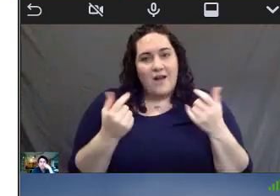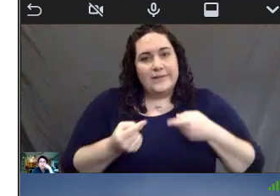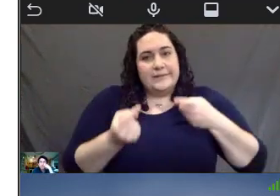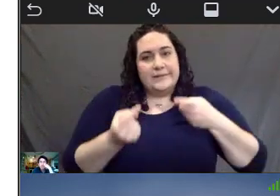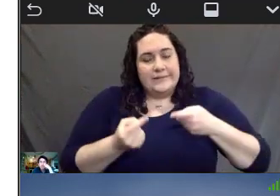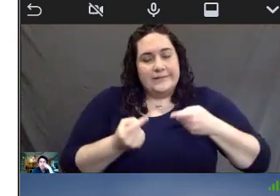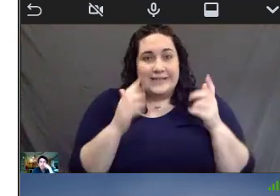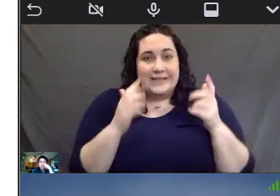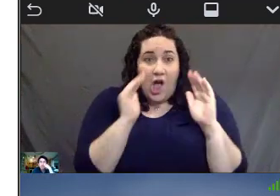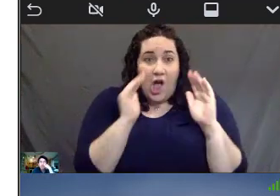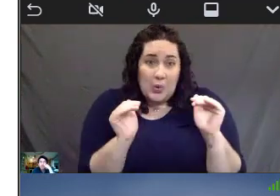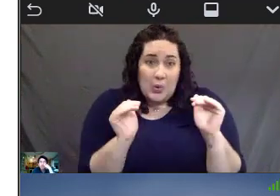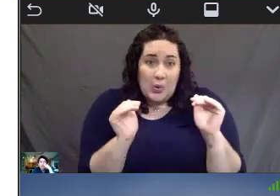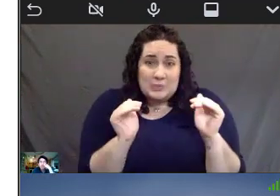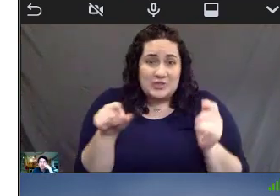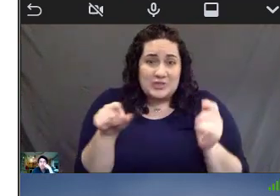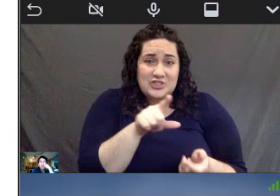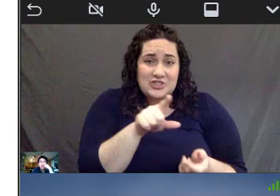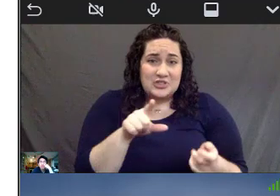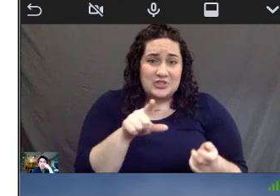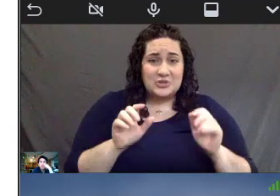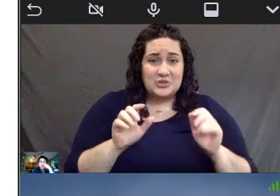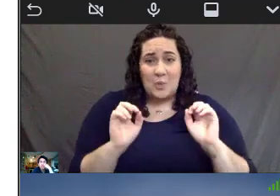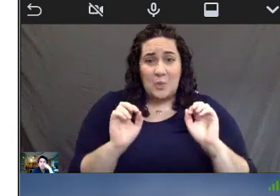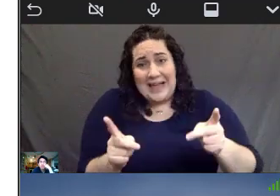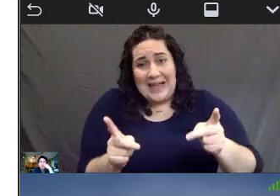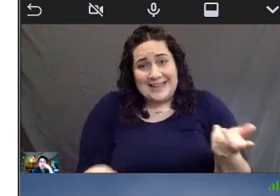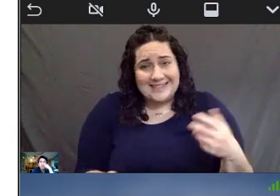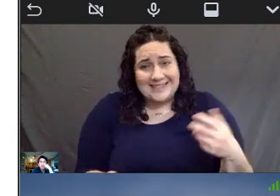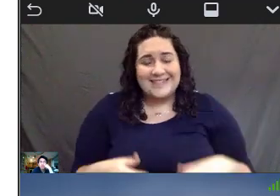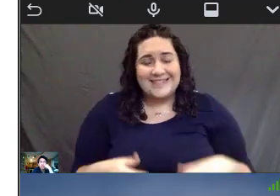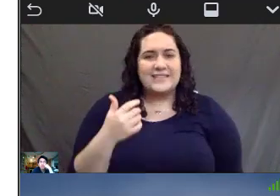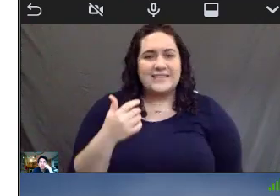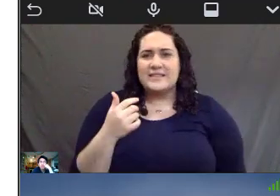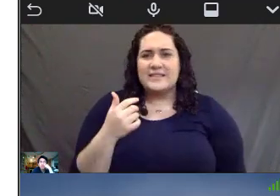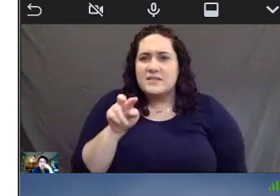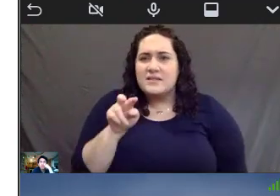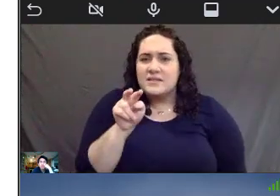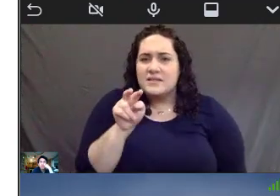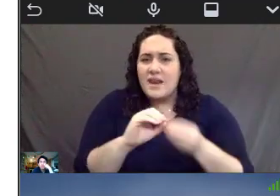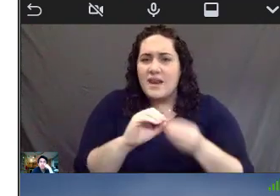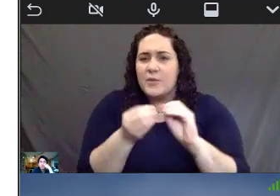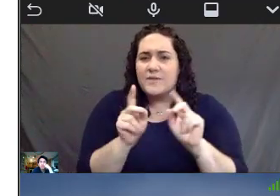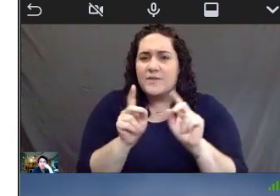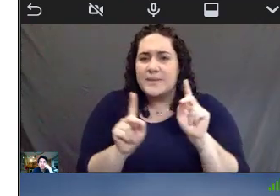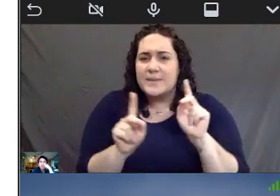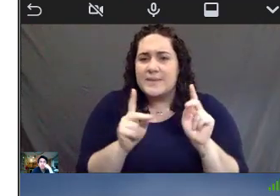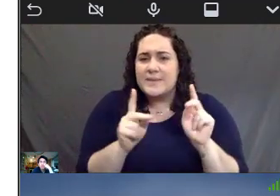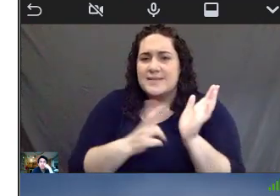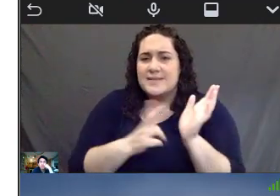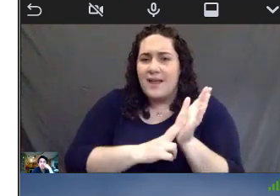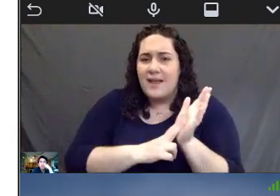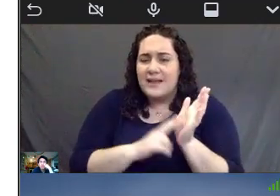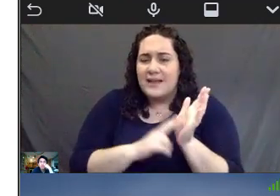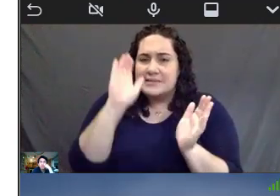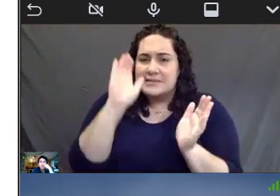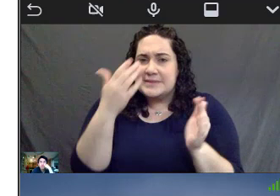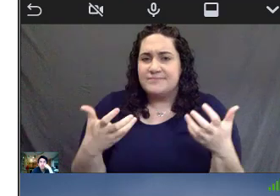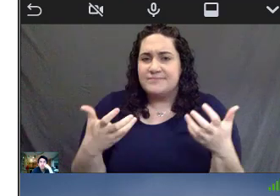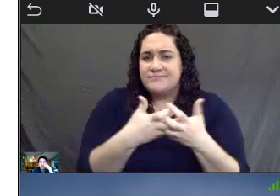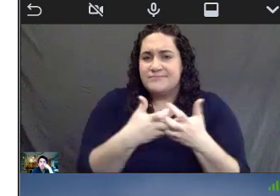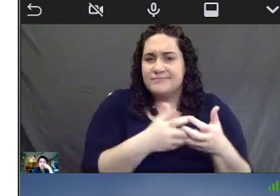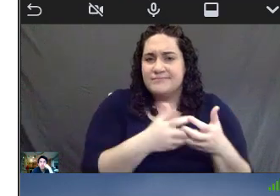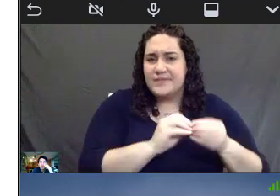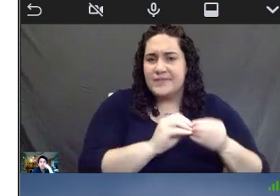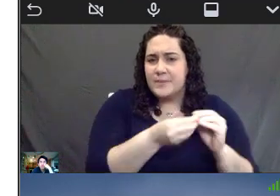here, and I think that that is the number of people enrolled in the class. So that's positive in